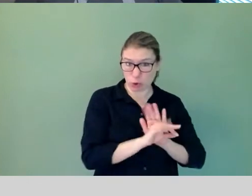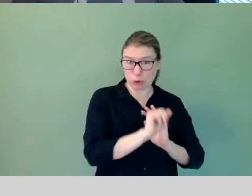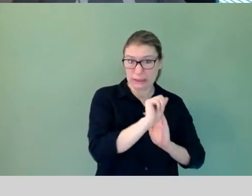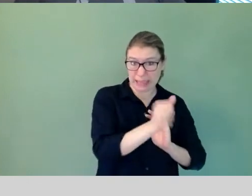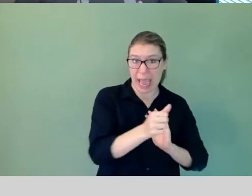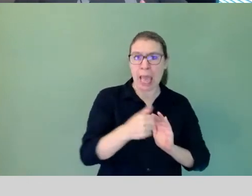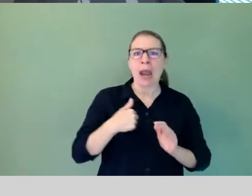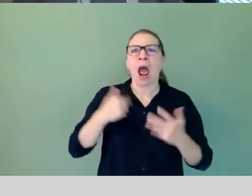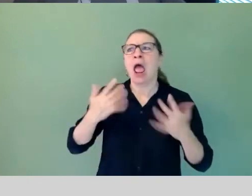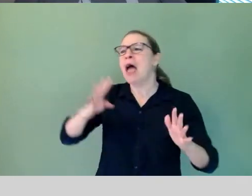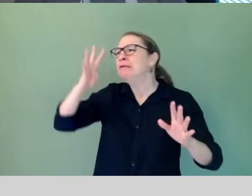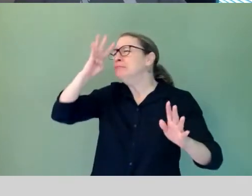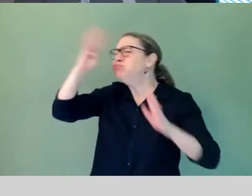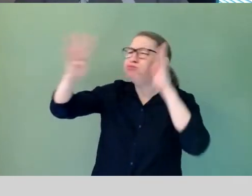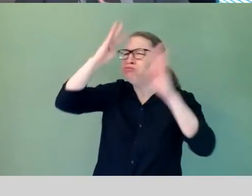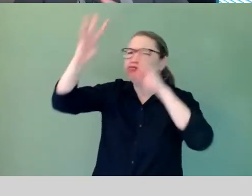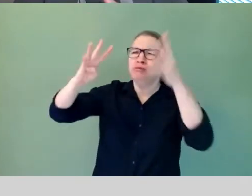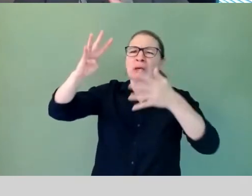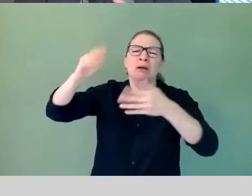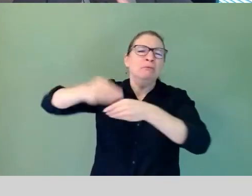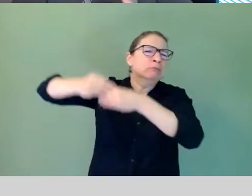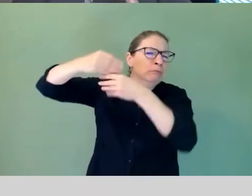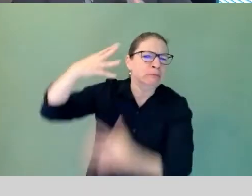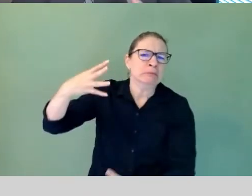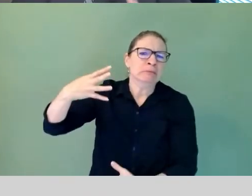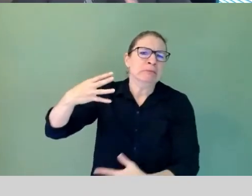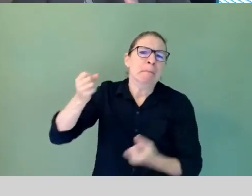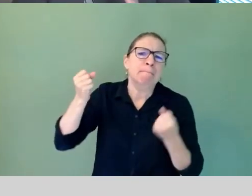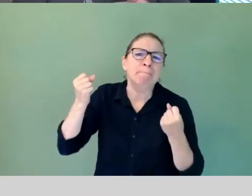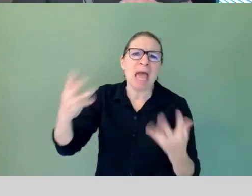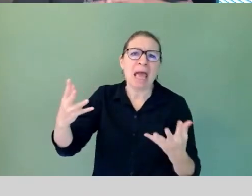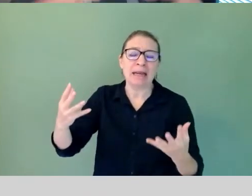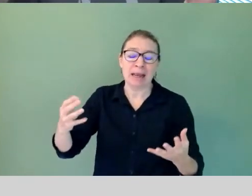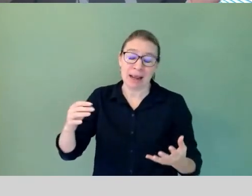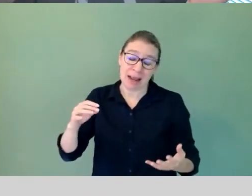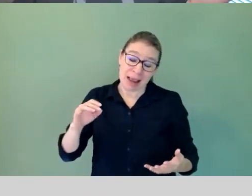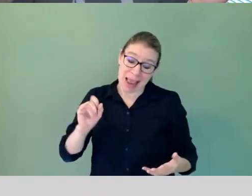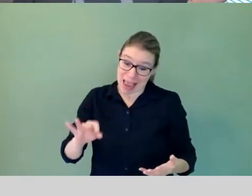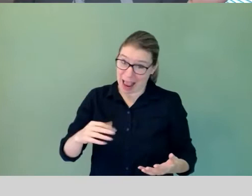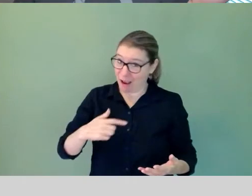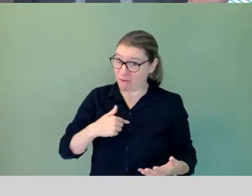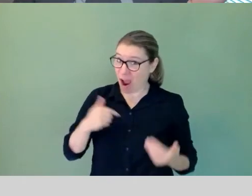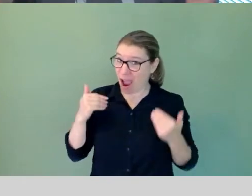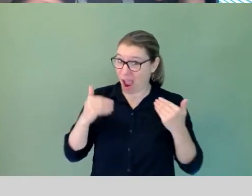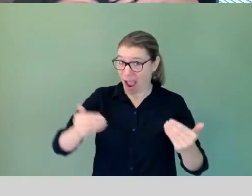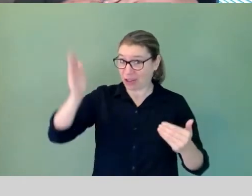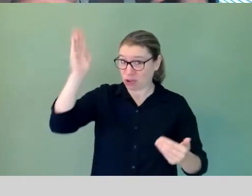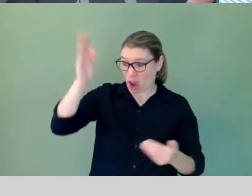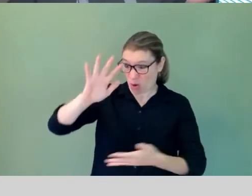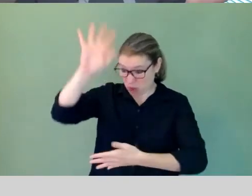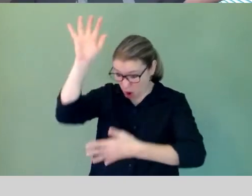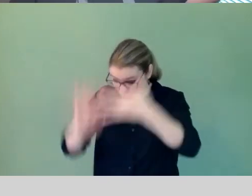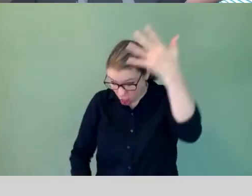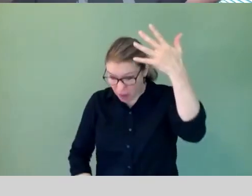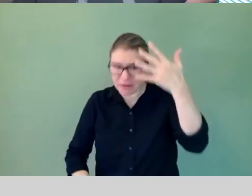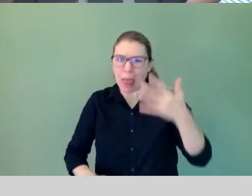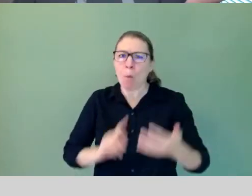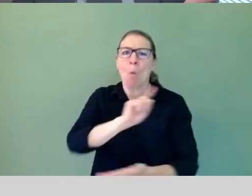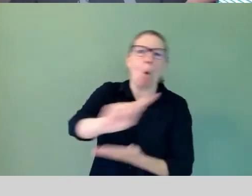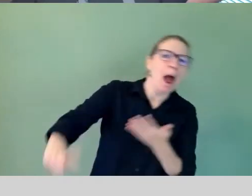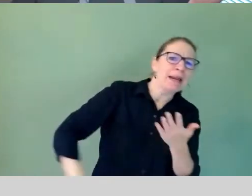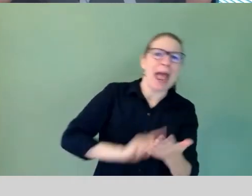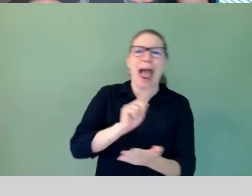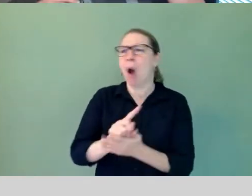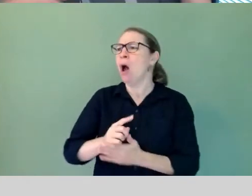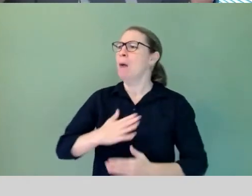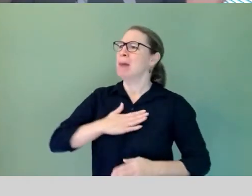down. If I had written this talk the way that I had, you know, we'd have an hour-long talk and it would be Mason's top 45 tips on